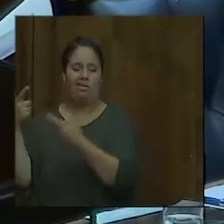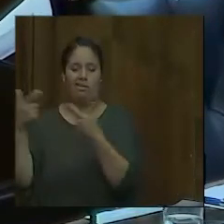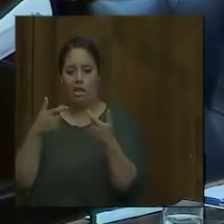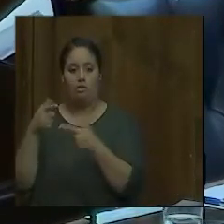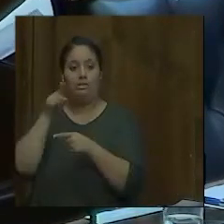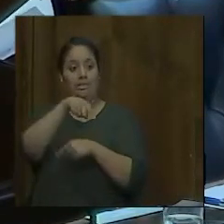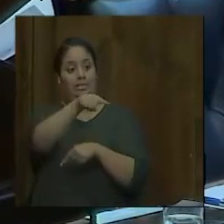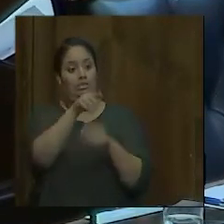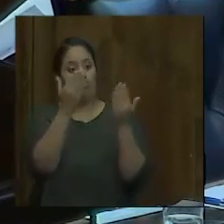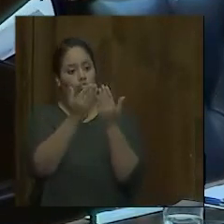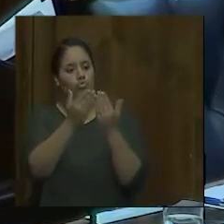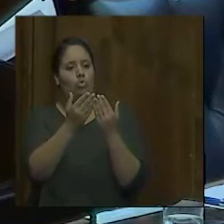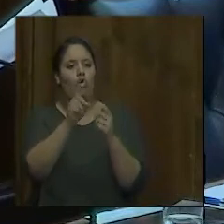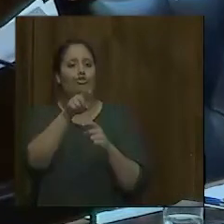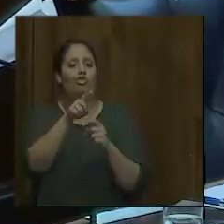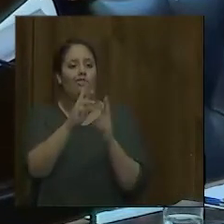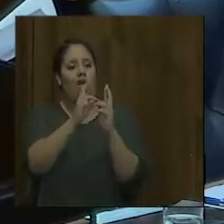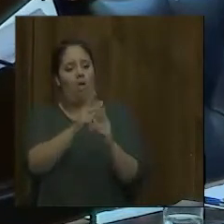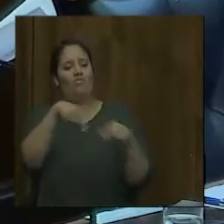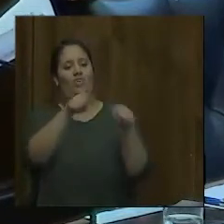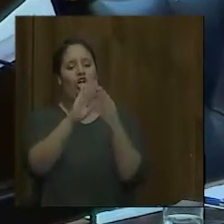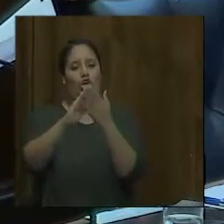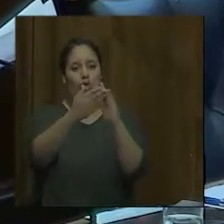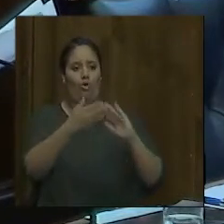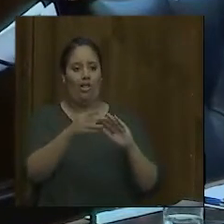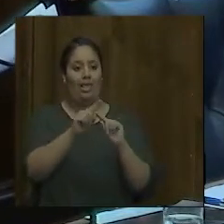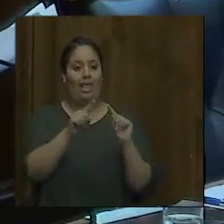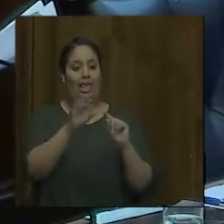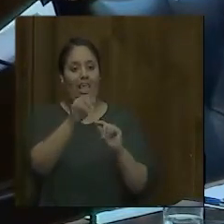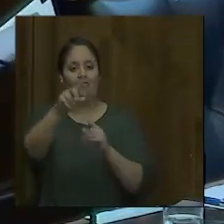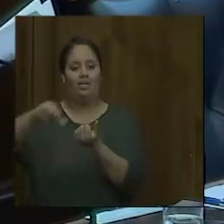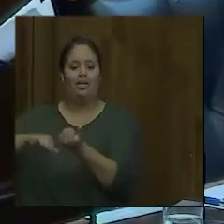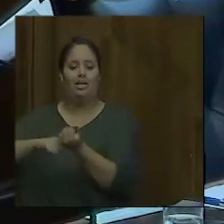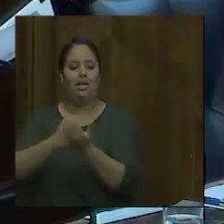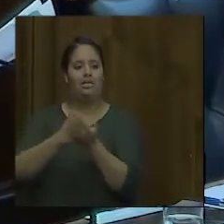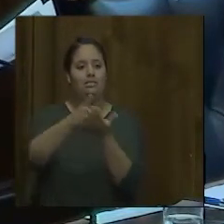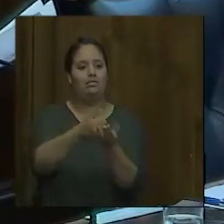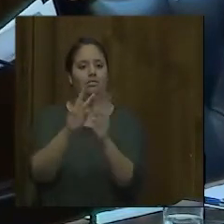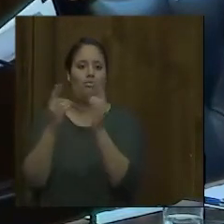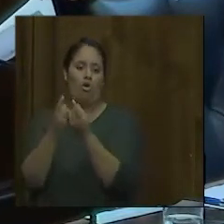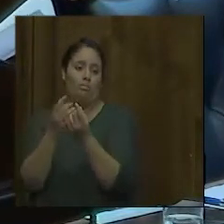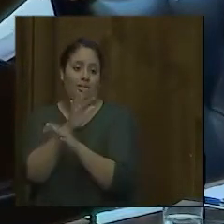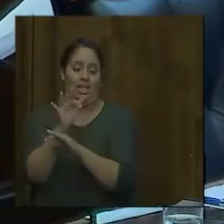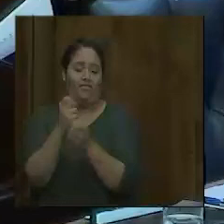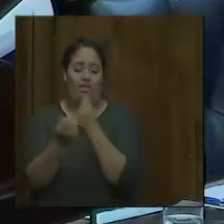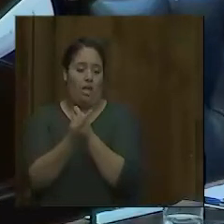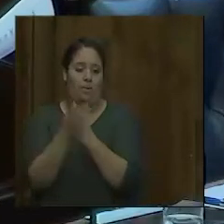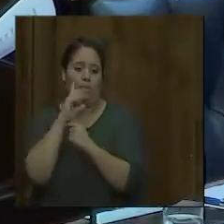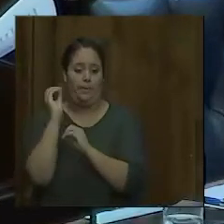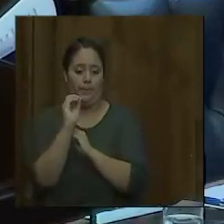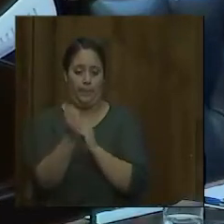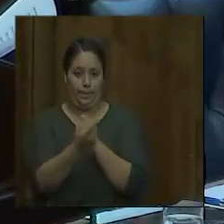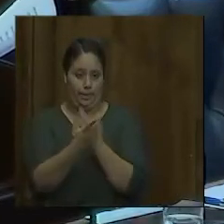have been a hope for that community if it was assisted by the departments that